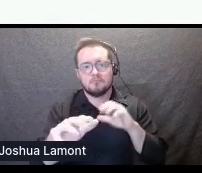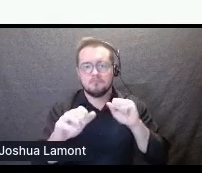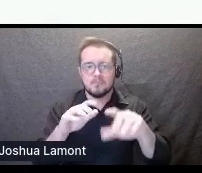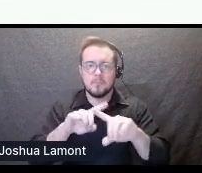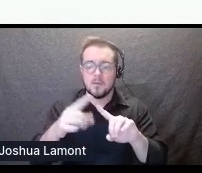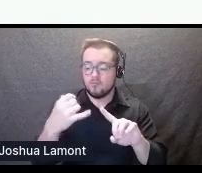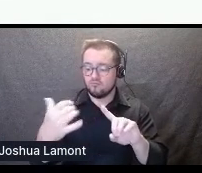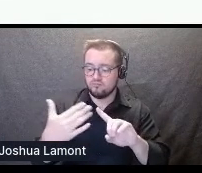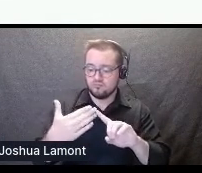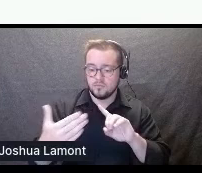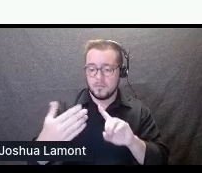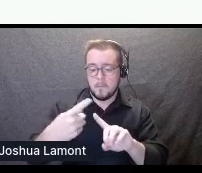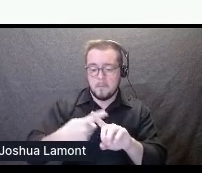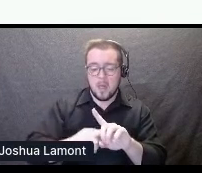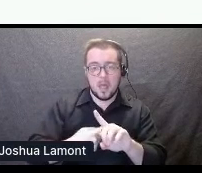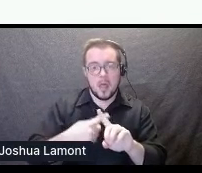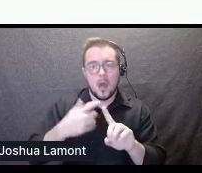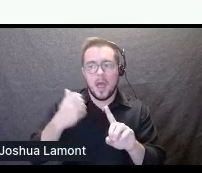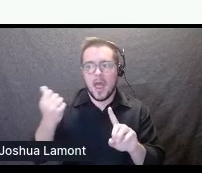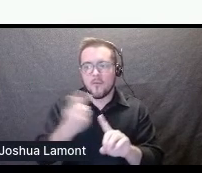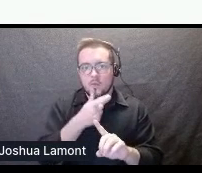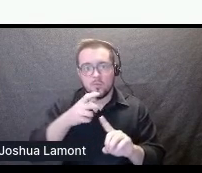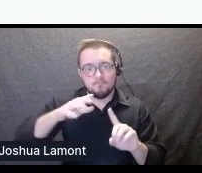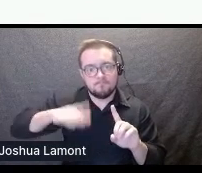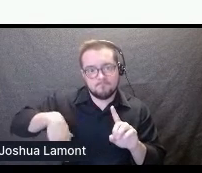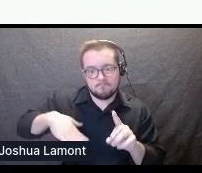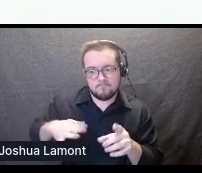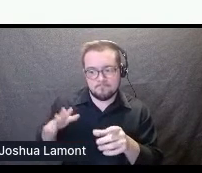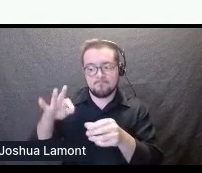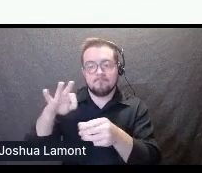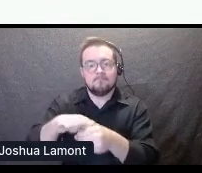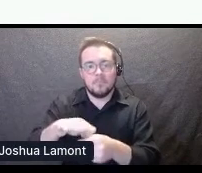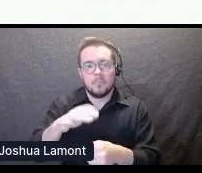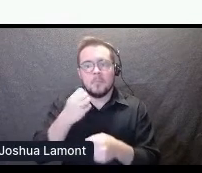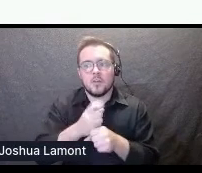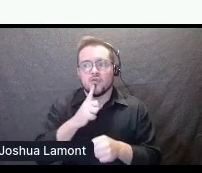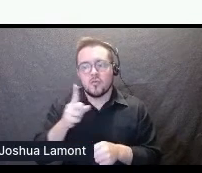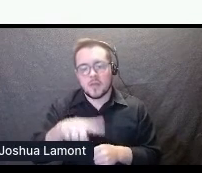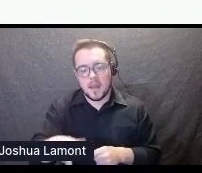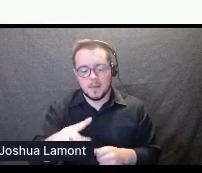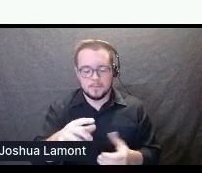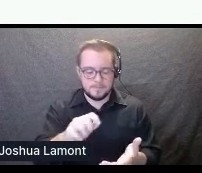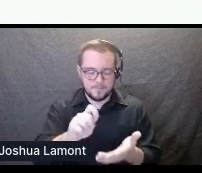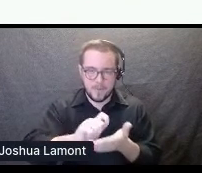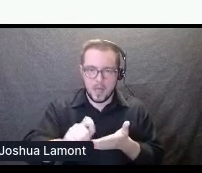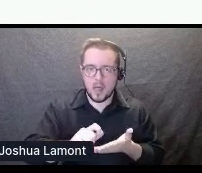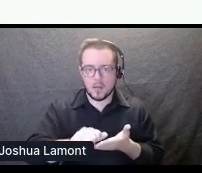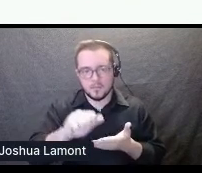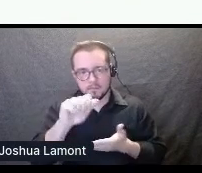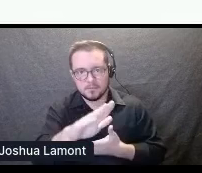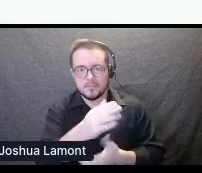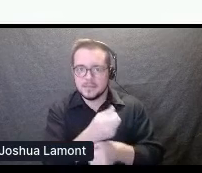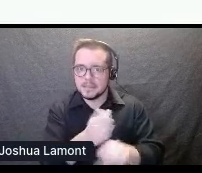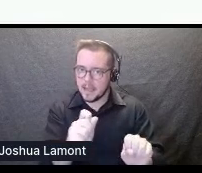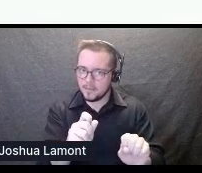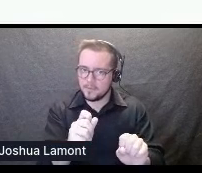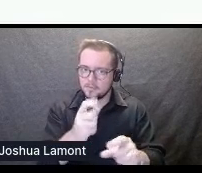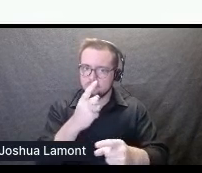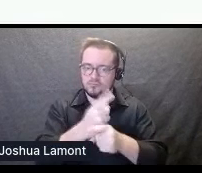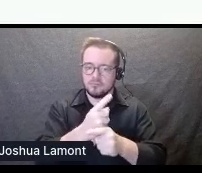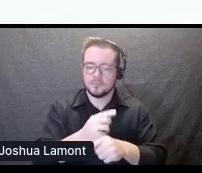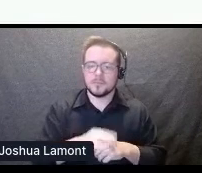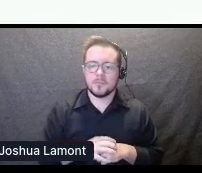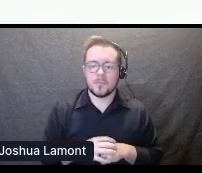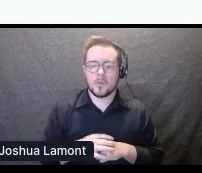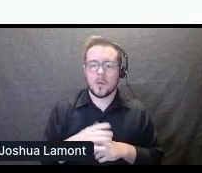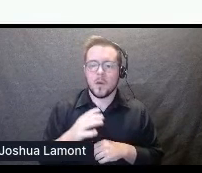chase down all the ballots that haven't been cast yet and make sure voters get them in safely and securely. So our GOTV work